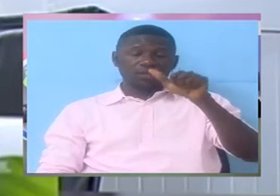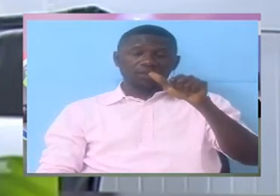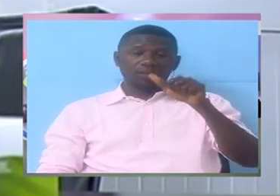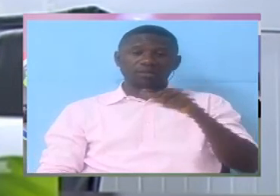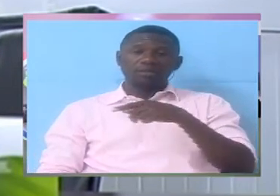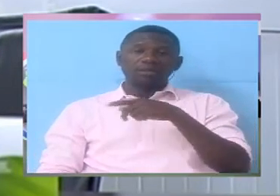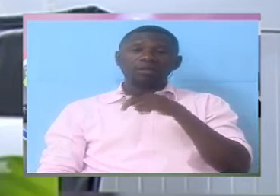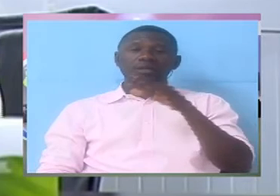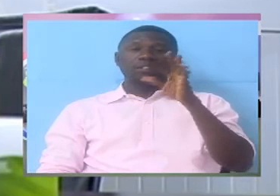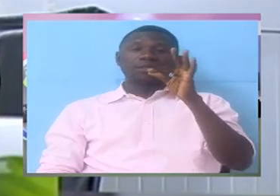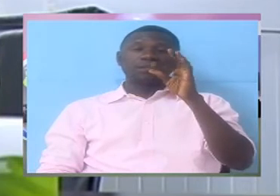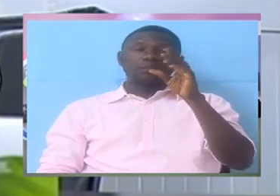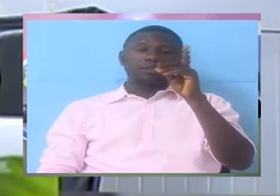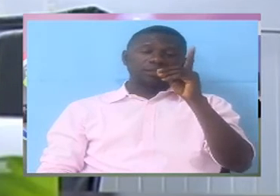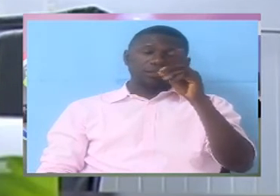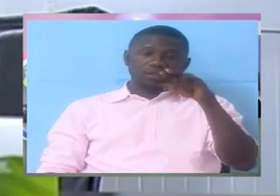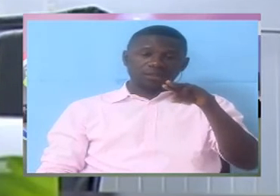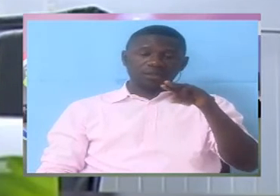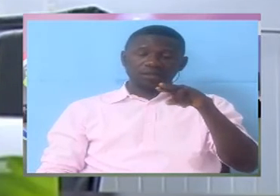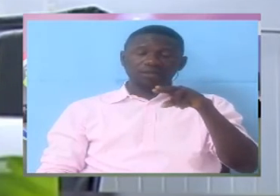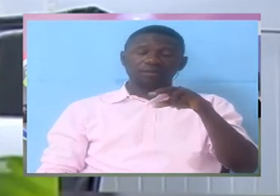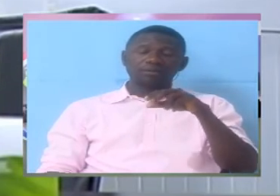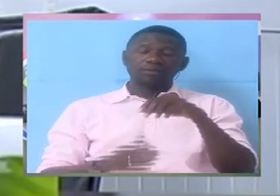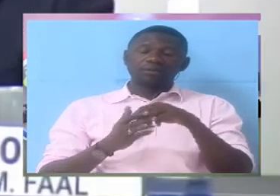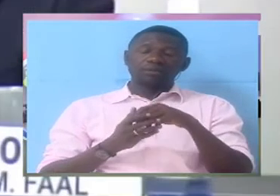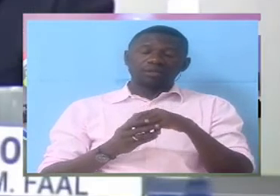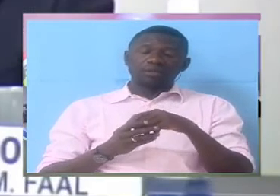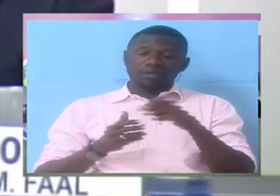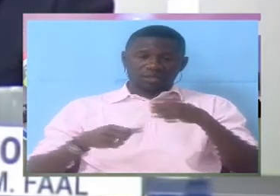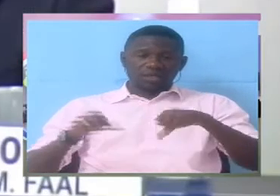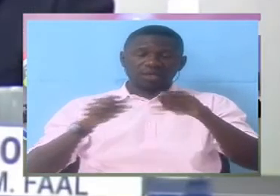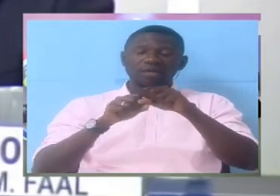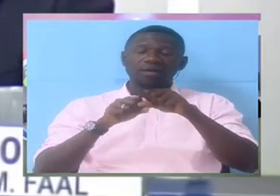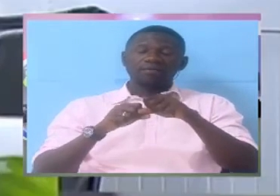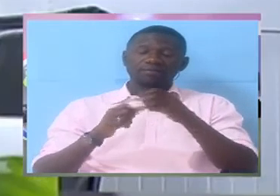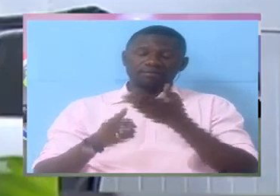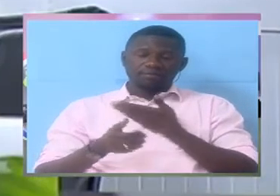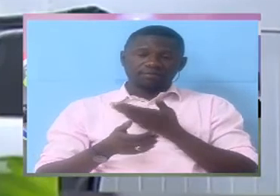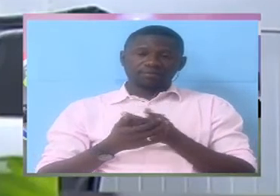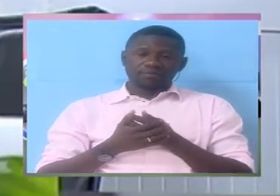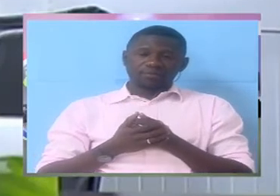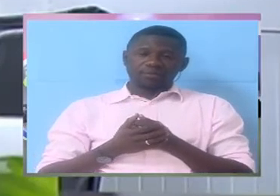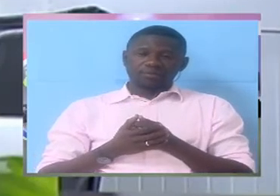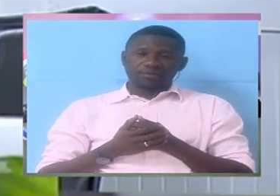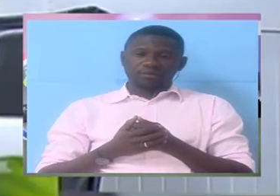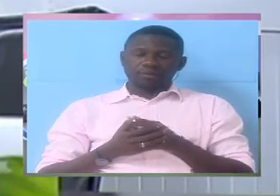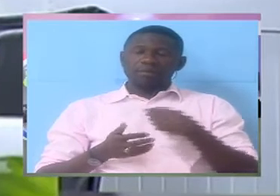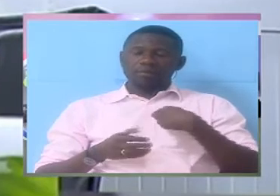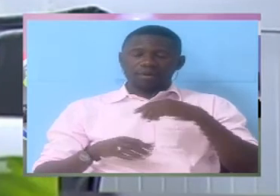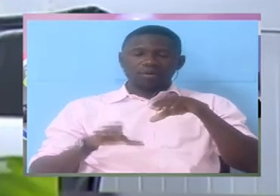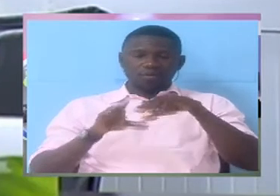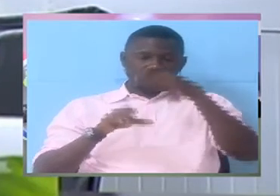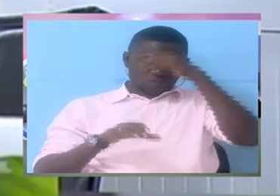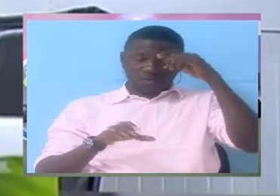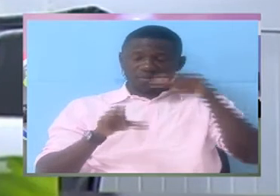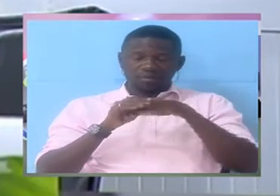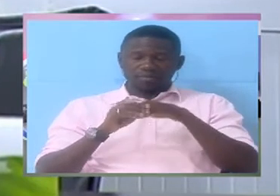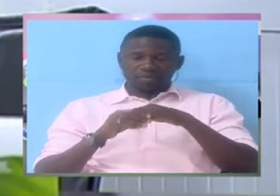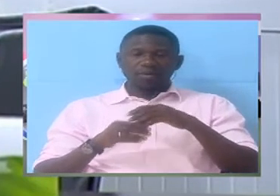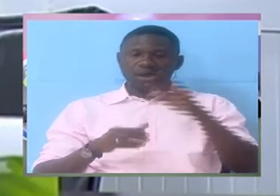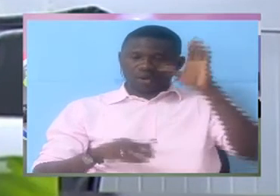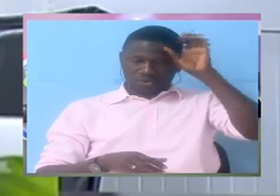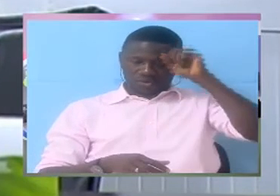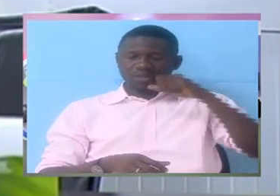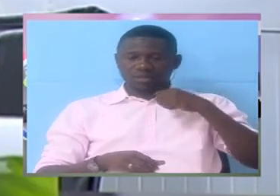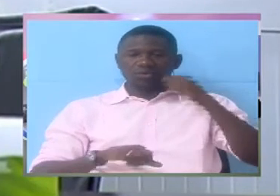taken. The question is, did you guys torture? Yeah, my guys, I understand they tortured. namolu nga faham